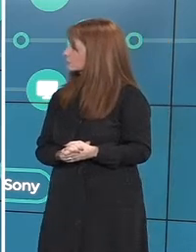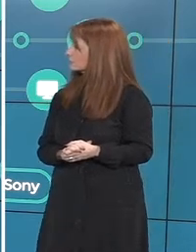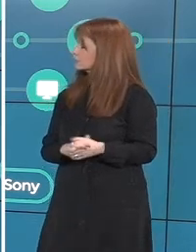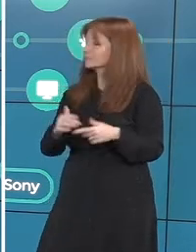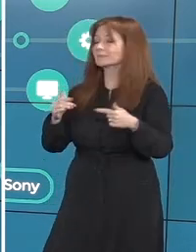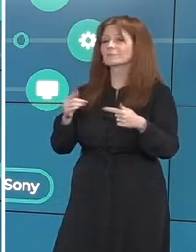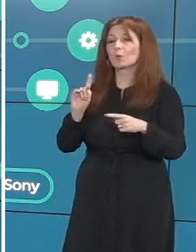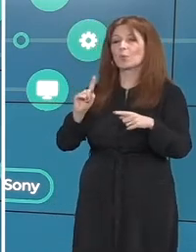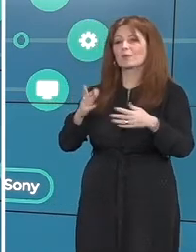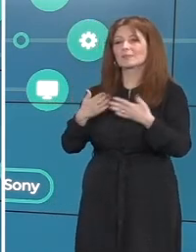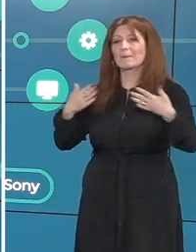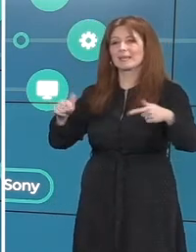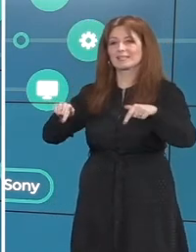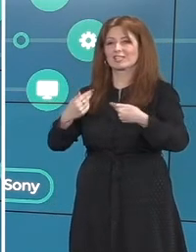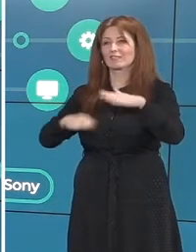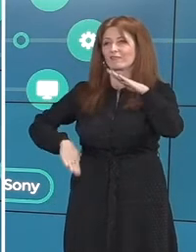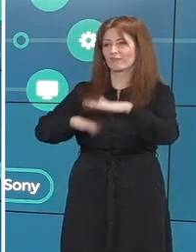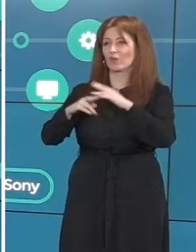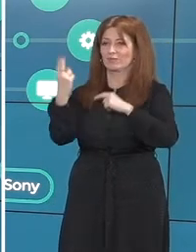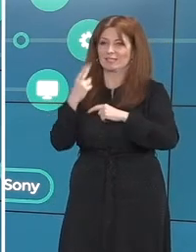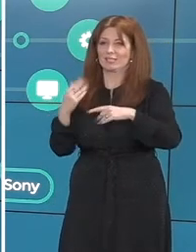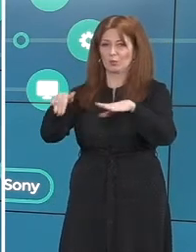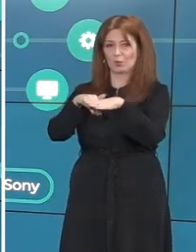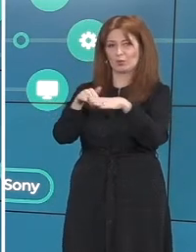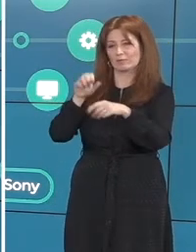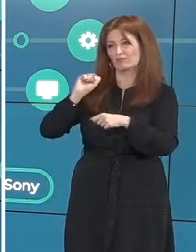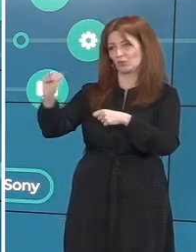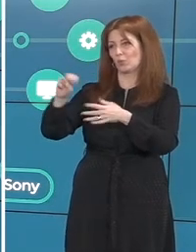challenge to full digital inclusion in your organization?